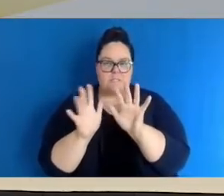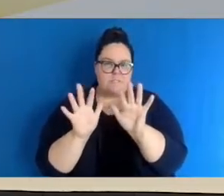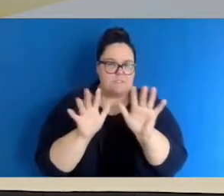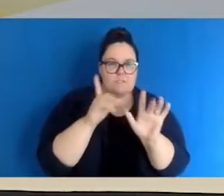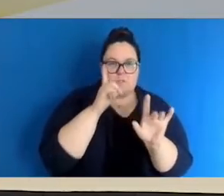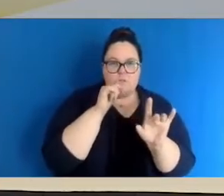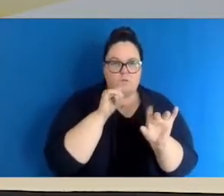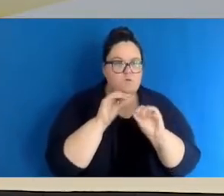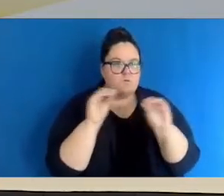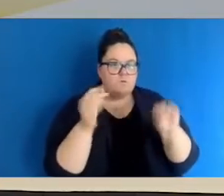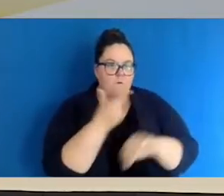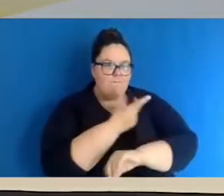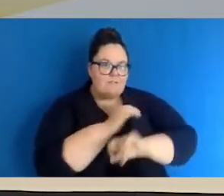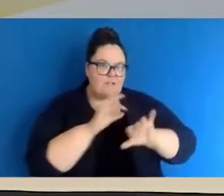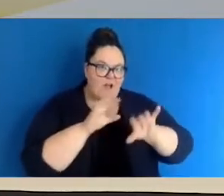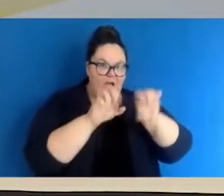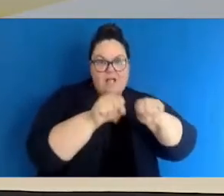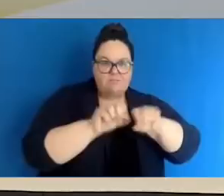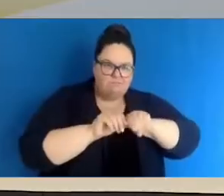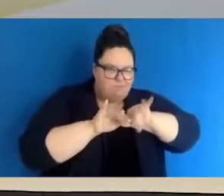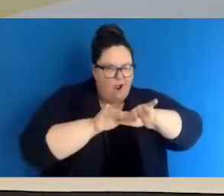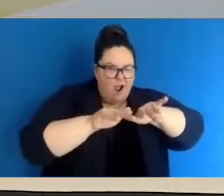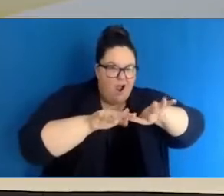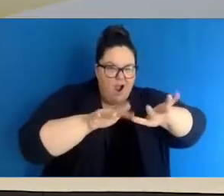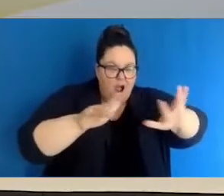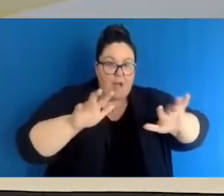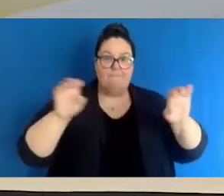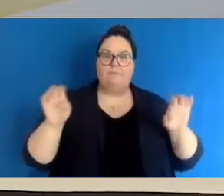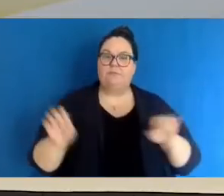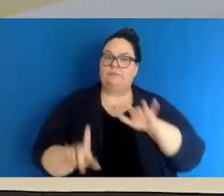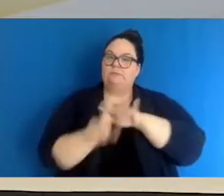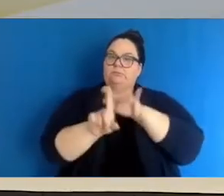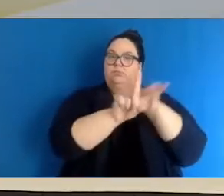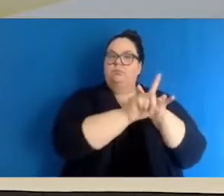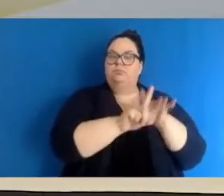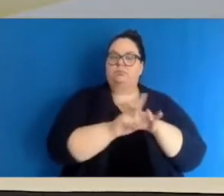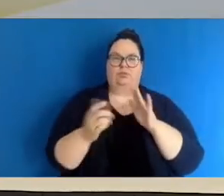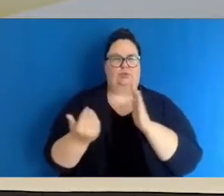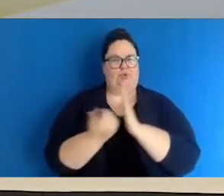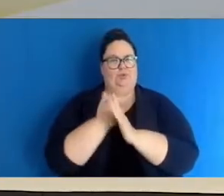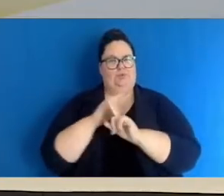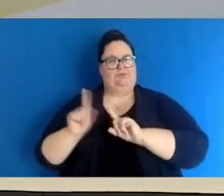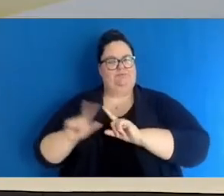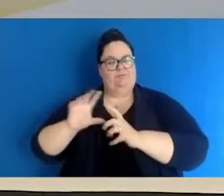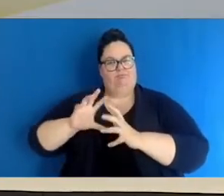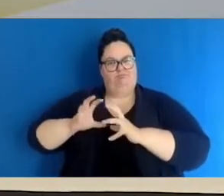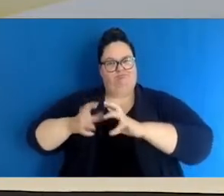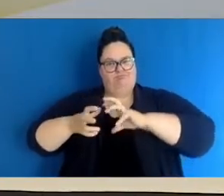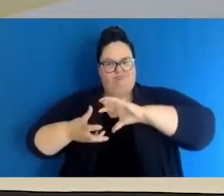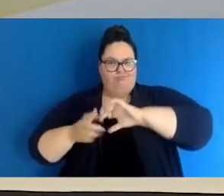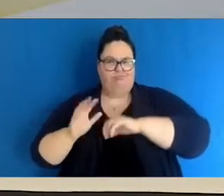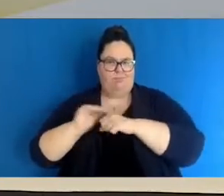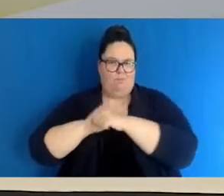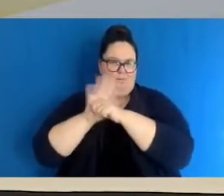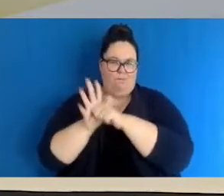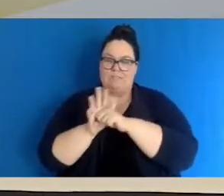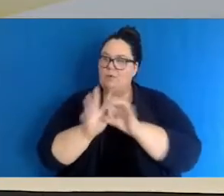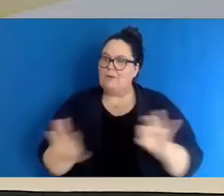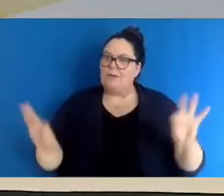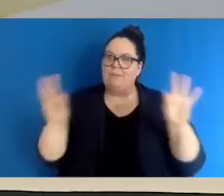vaccine coverage, presenting an ongoing risk for emergence of potential new variants. So we are at a critical point in our fight